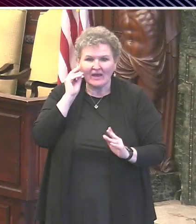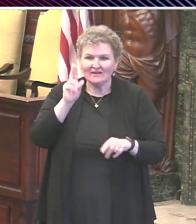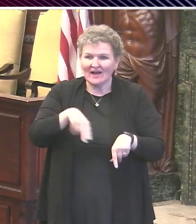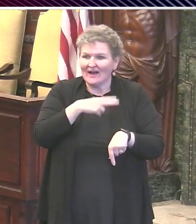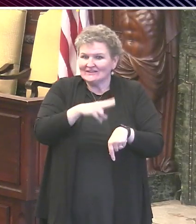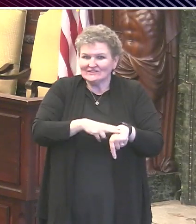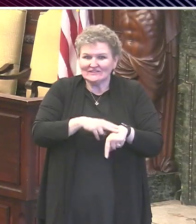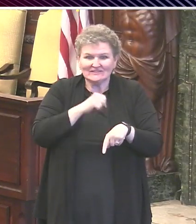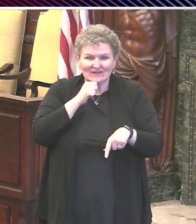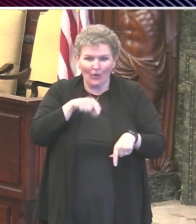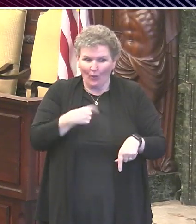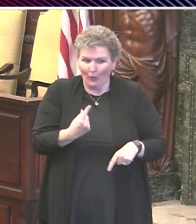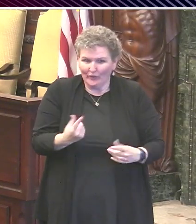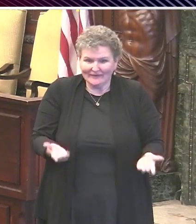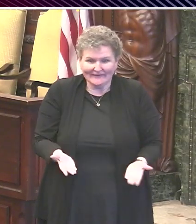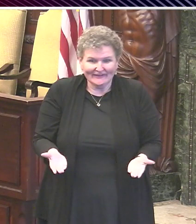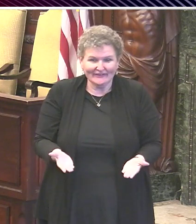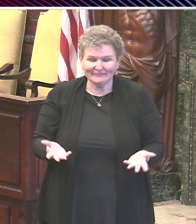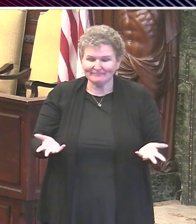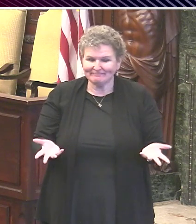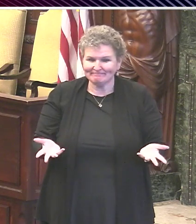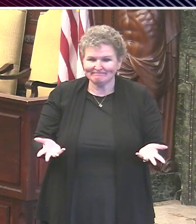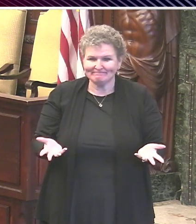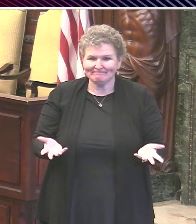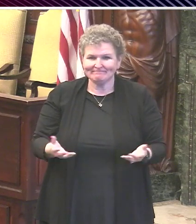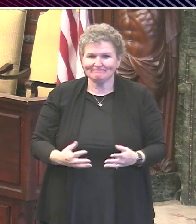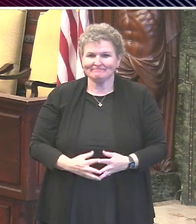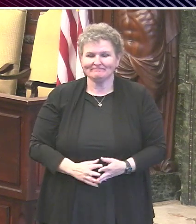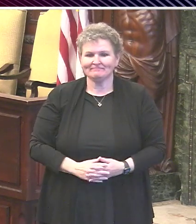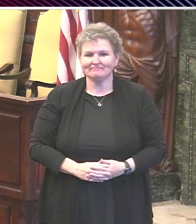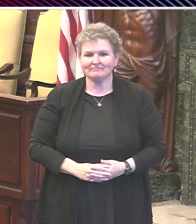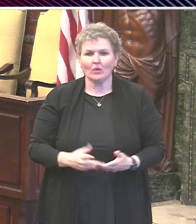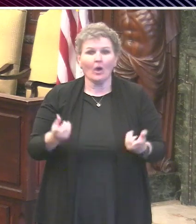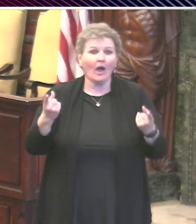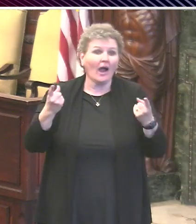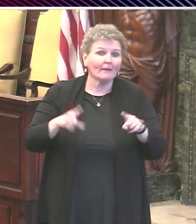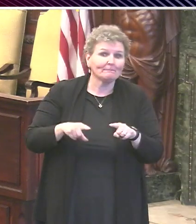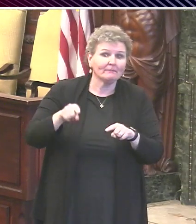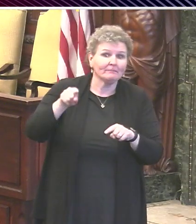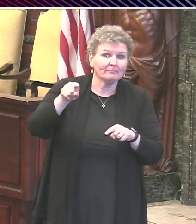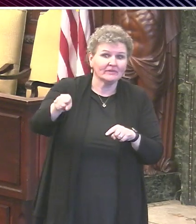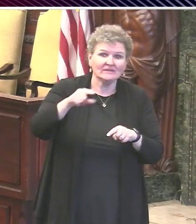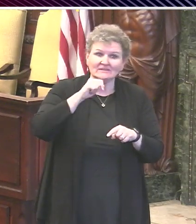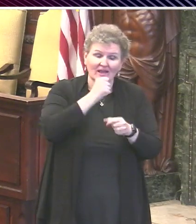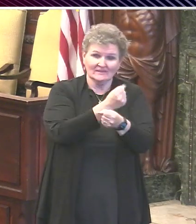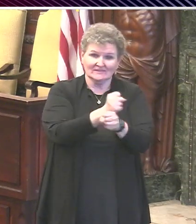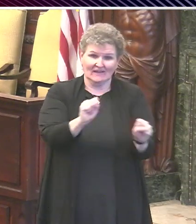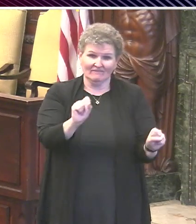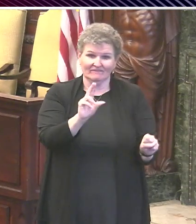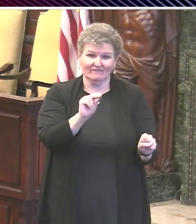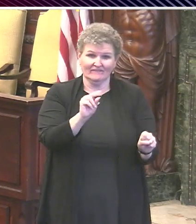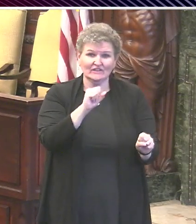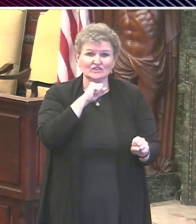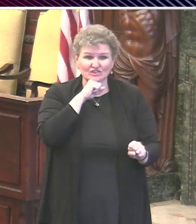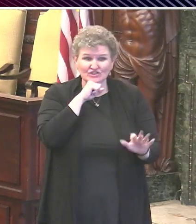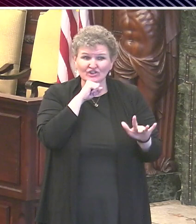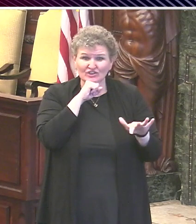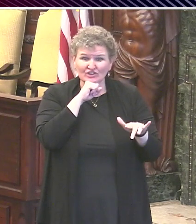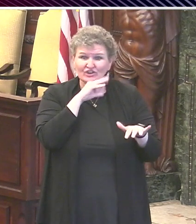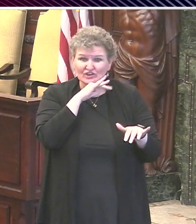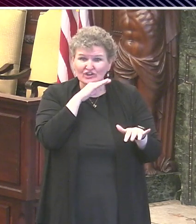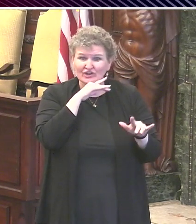problem. The issue is that what's there now is unsafe. It's unsanitary, and it's a possible